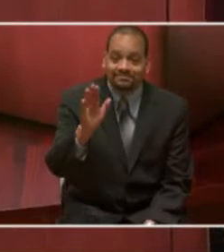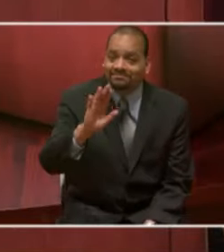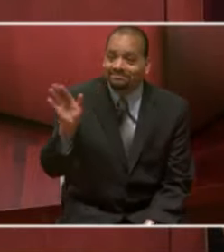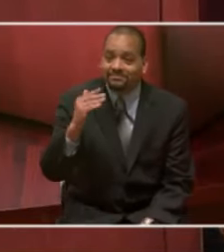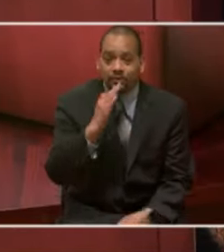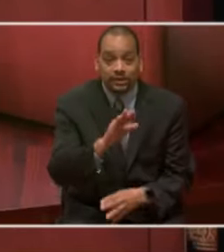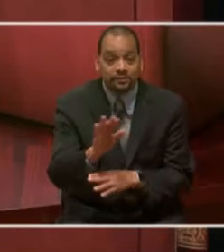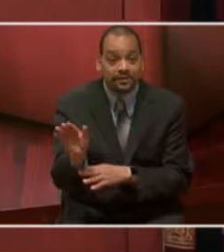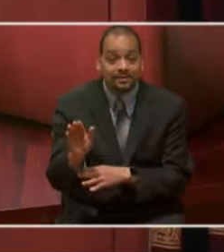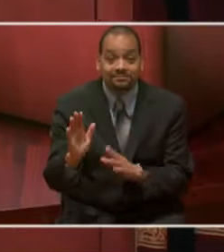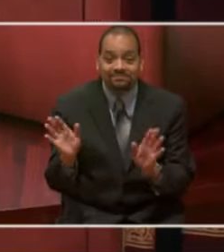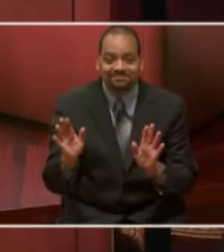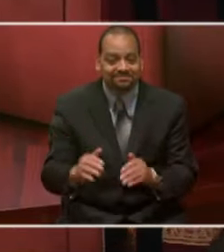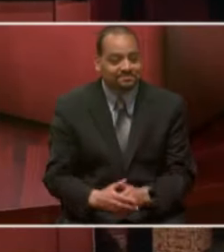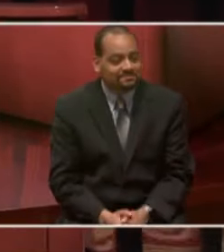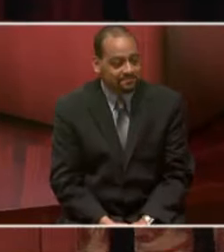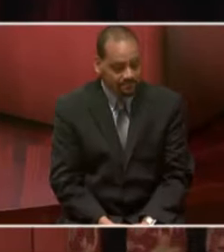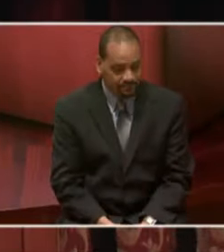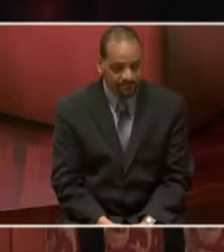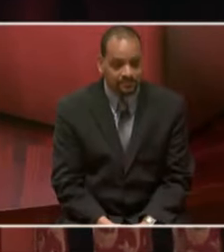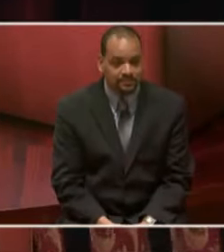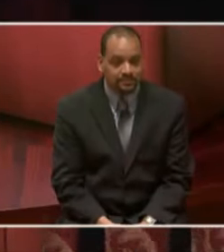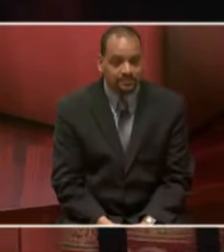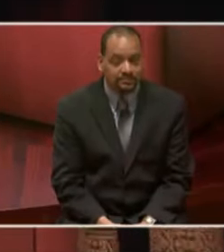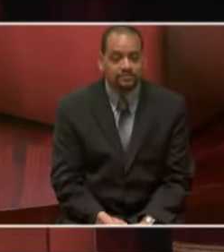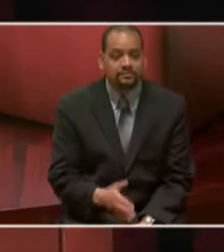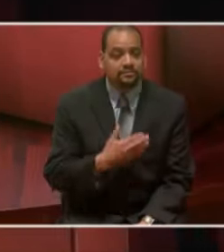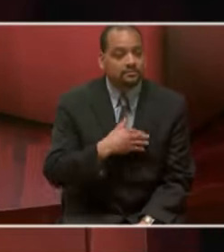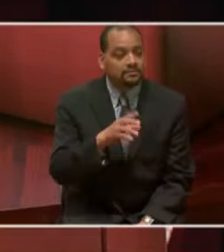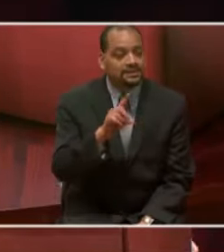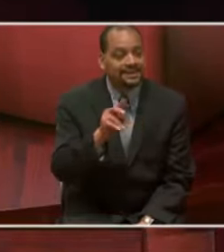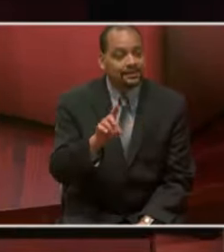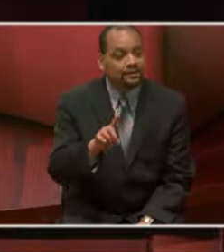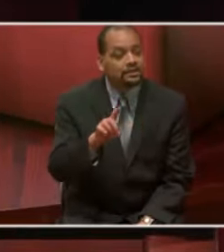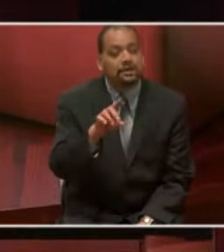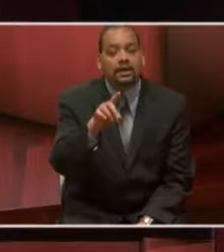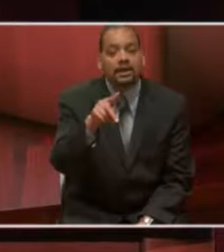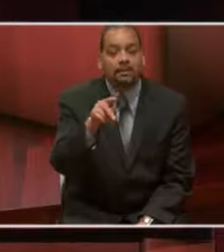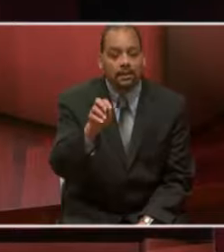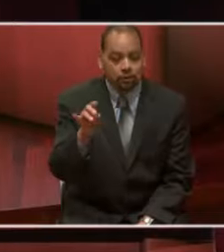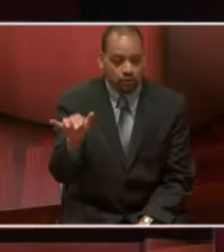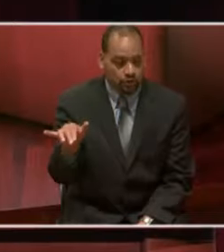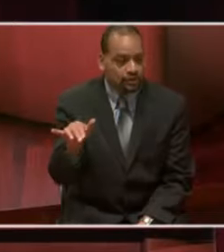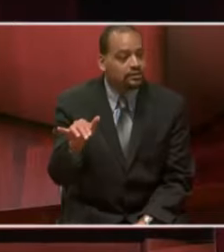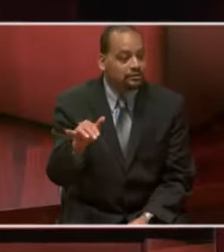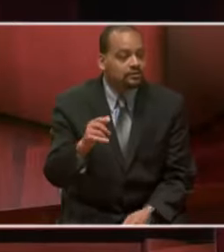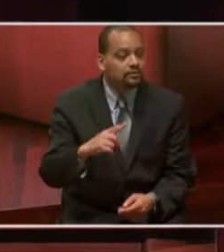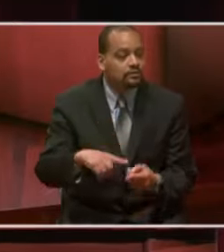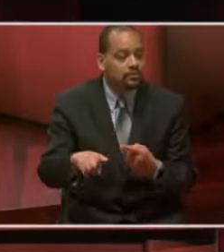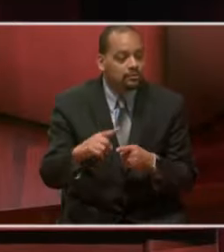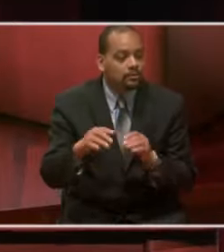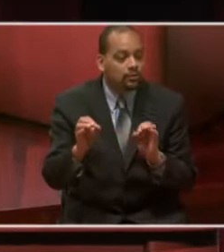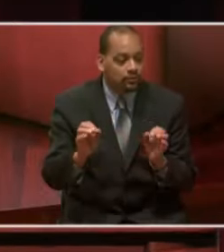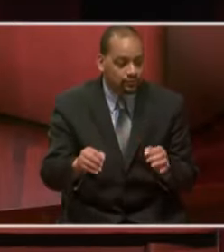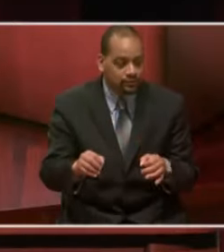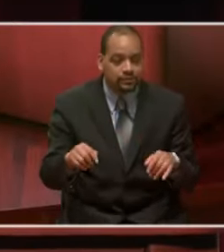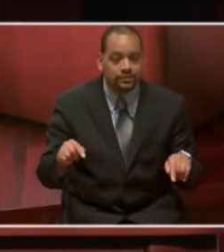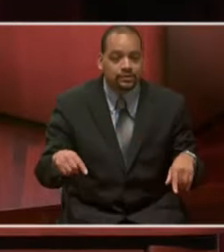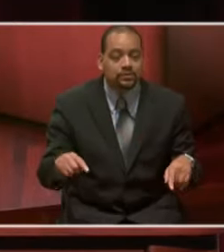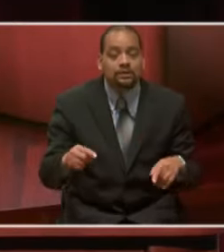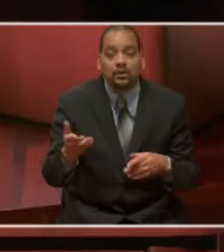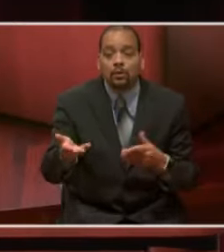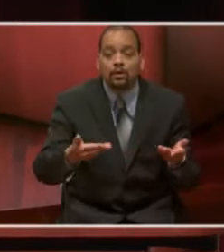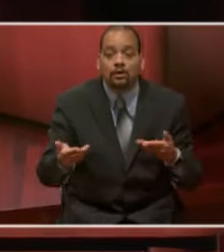voting rights that was stopped by Alabama state troopers. Congressman Lewis is also chairman of the host committee formed by the foundation of the